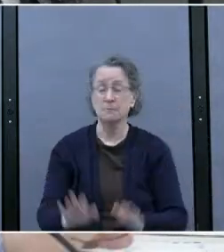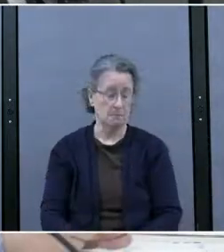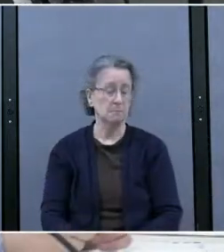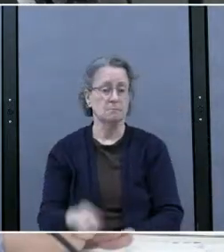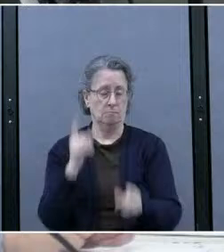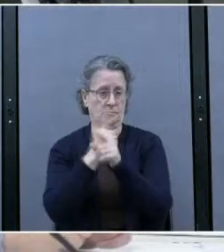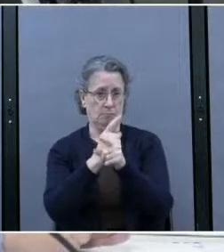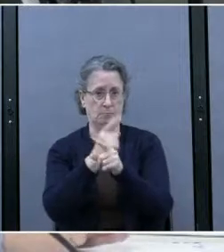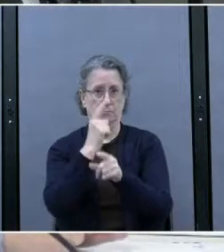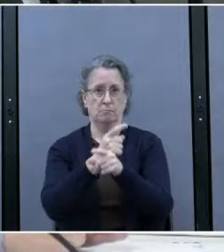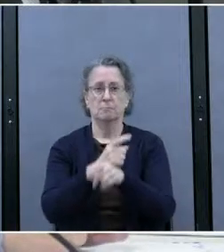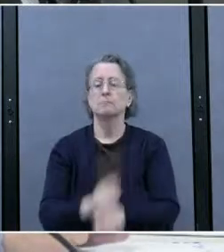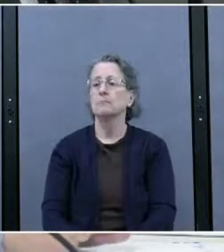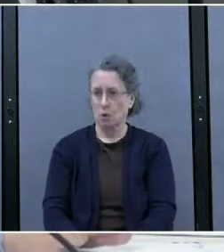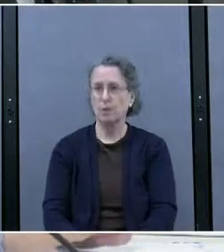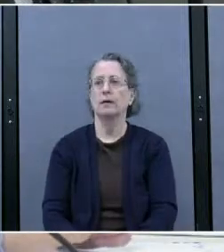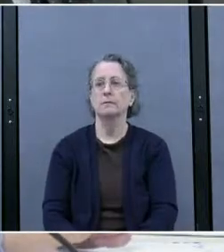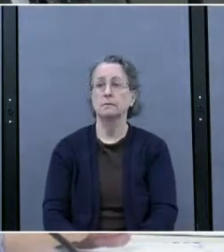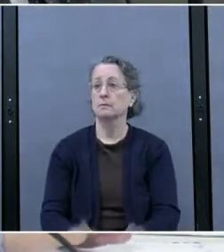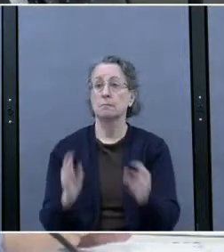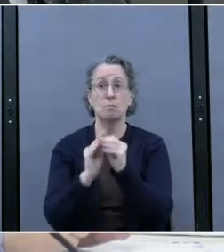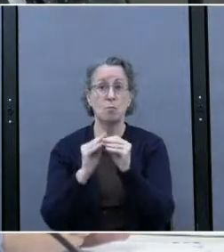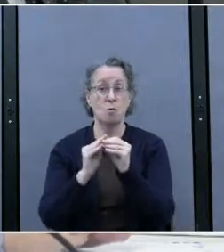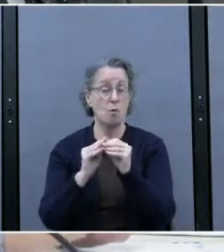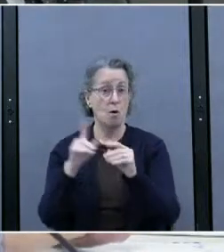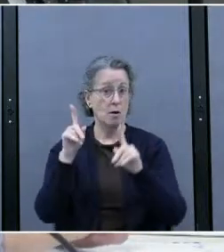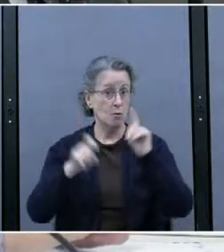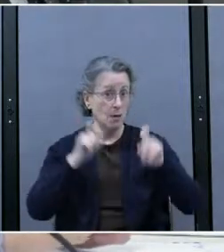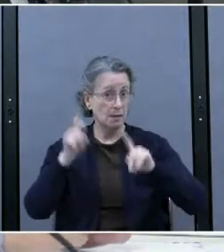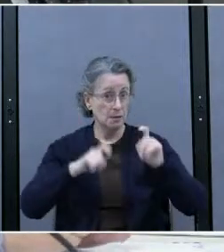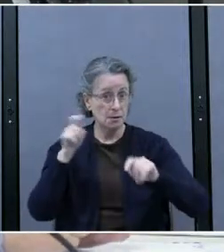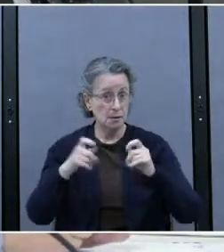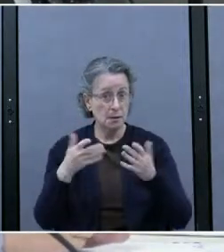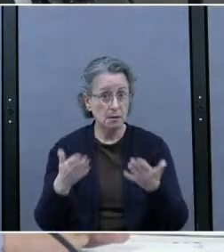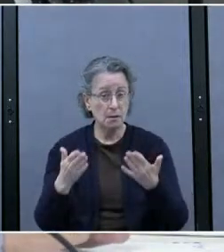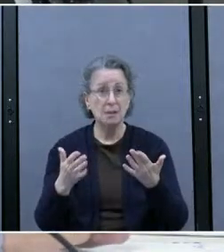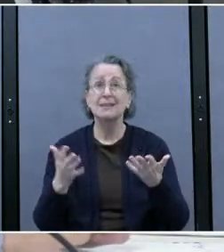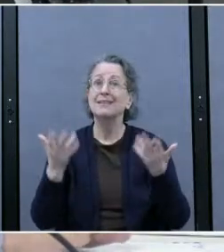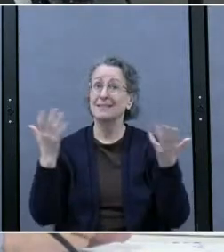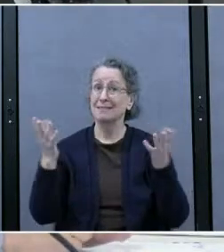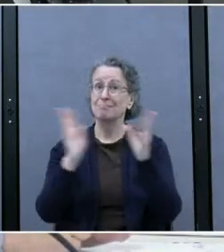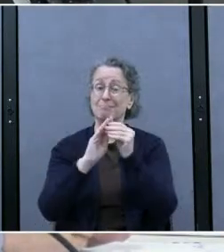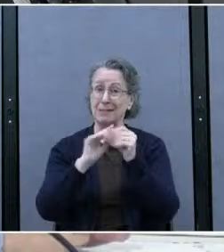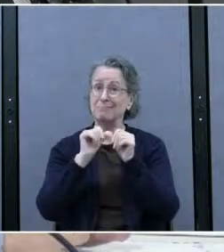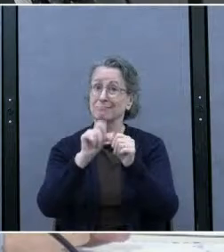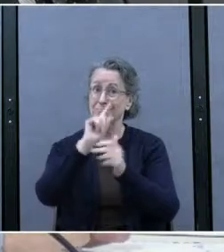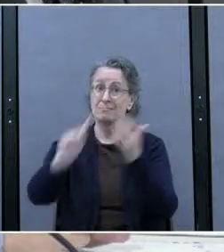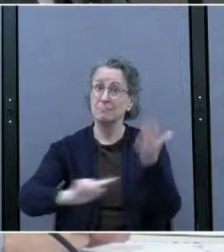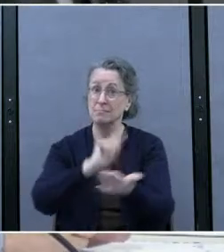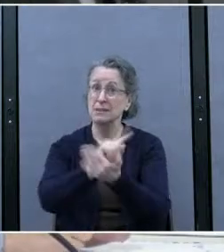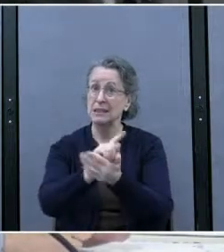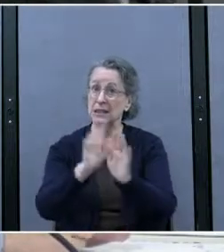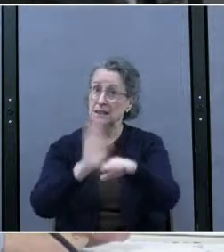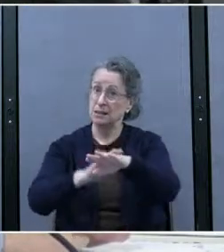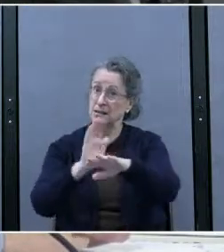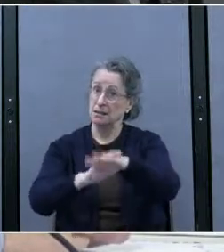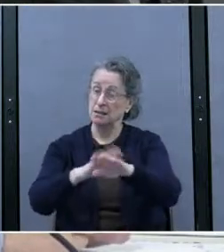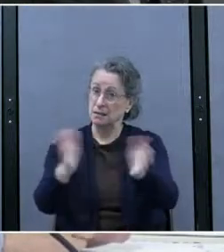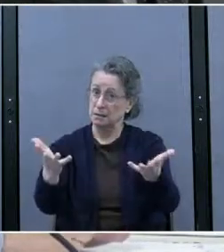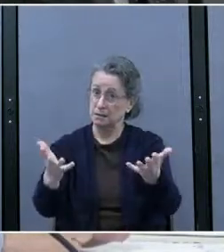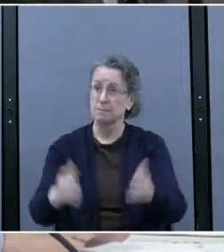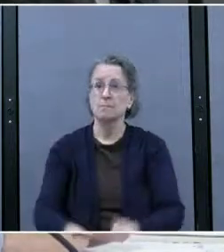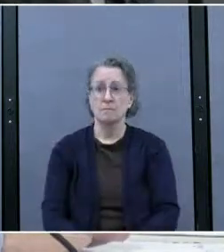Yes. Okay, good. More questions on Article 9. We're an hour in, just letting you know that.